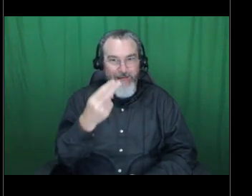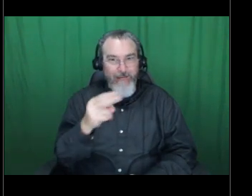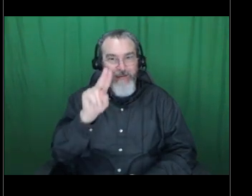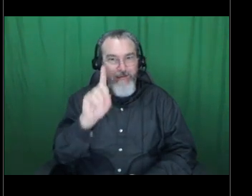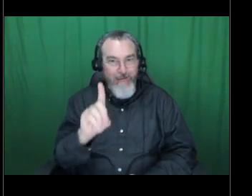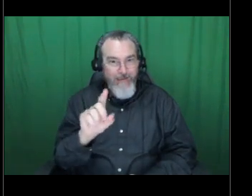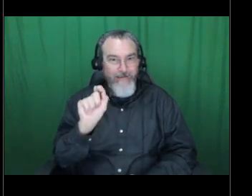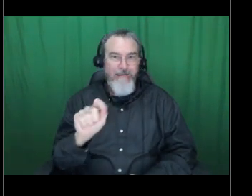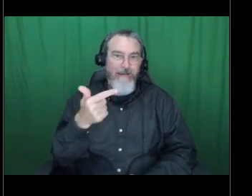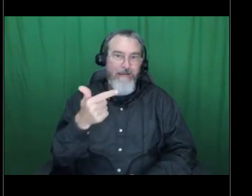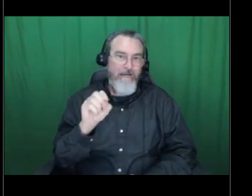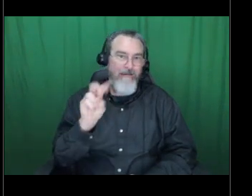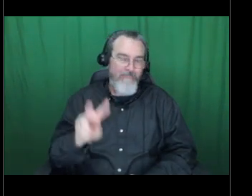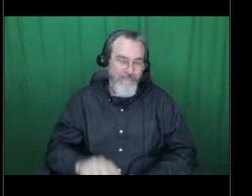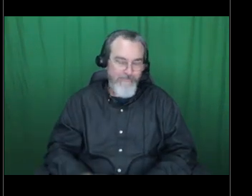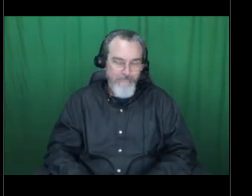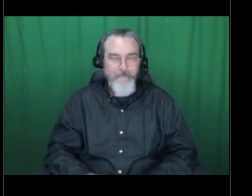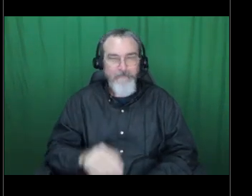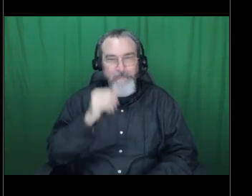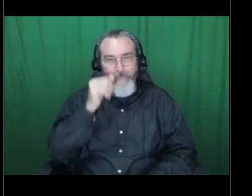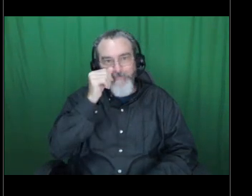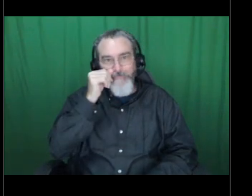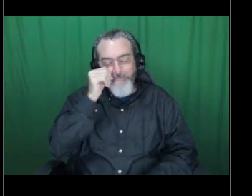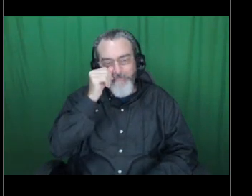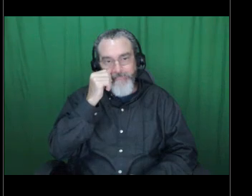And now we'll move into topic 1,